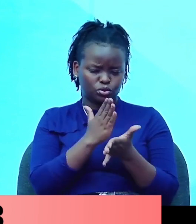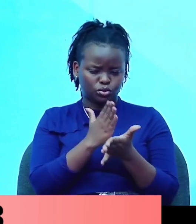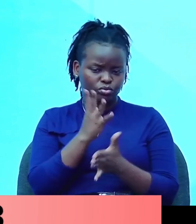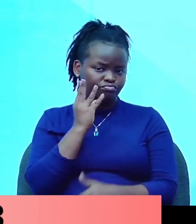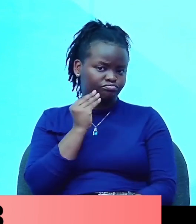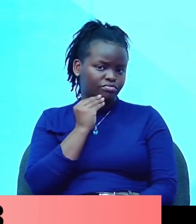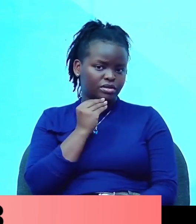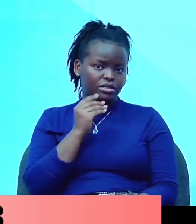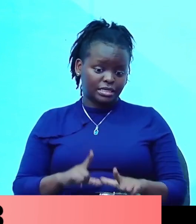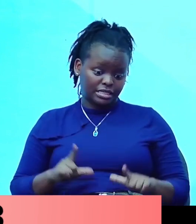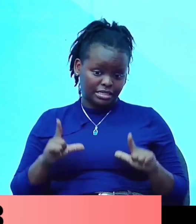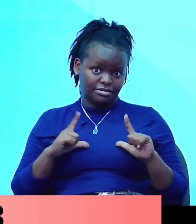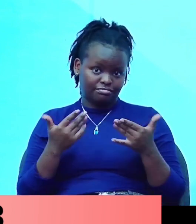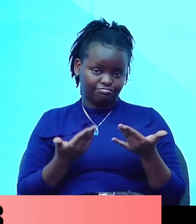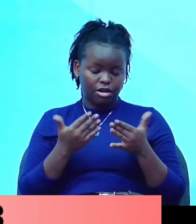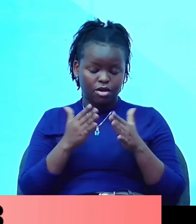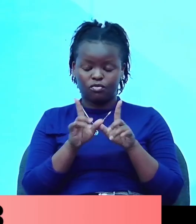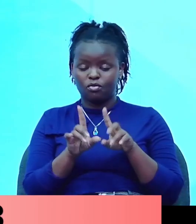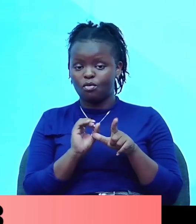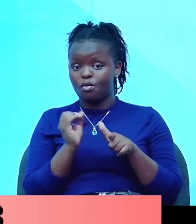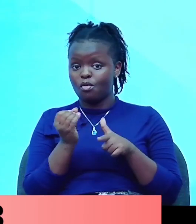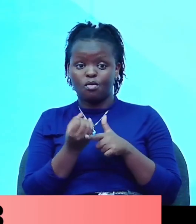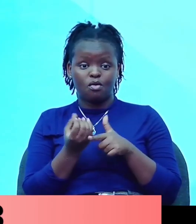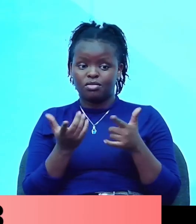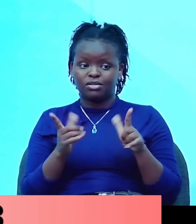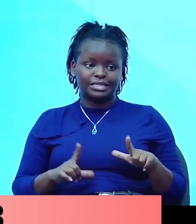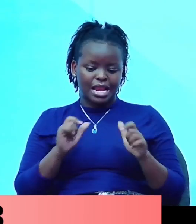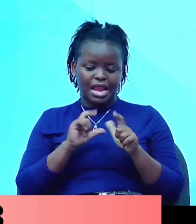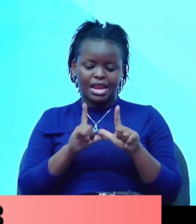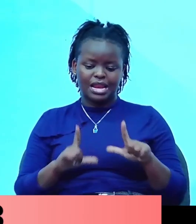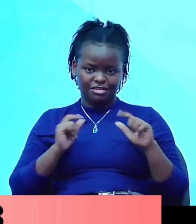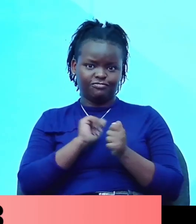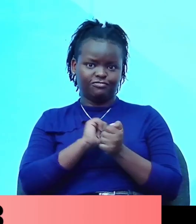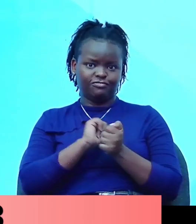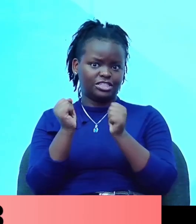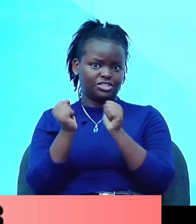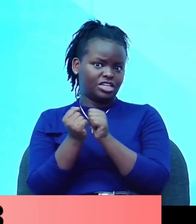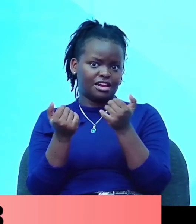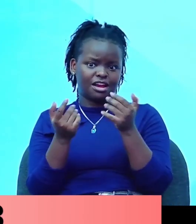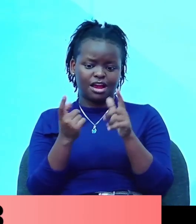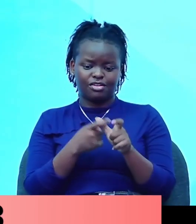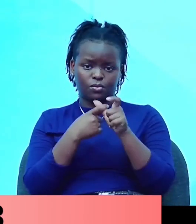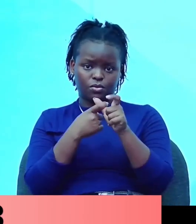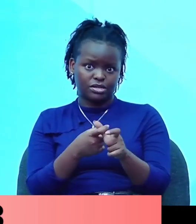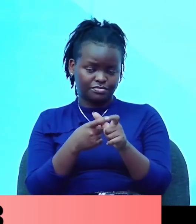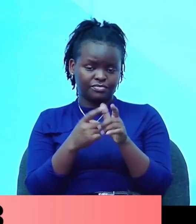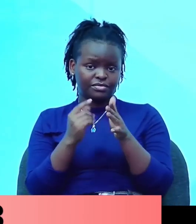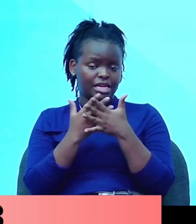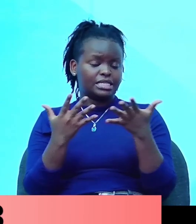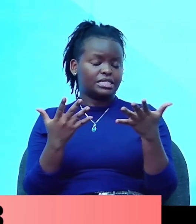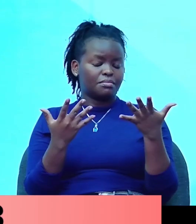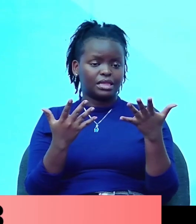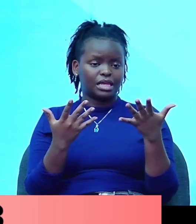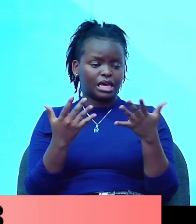or even meaningful relief and life-changing rewards. Is this something that is this the idea that